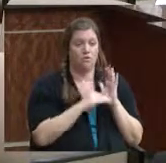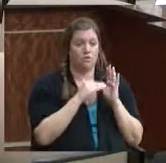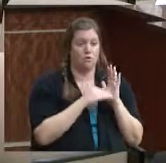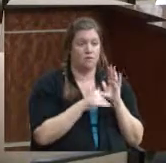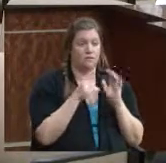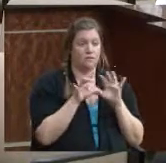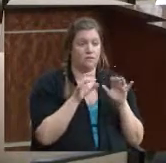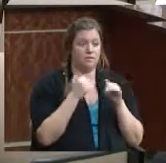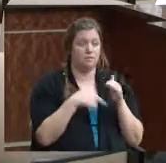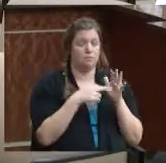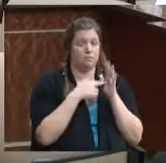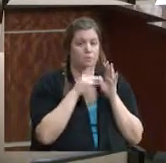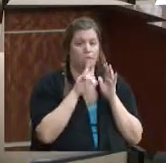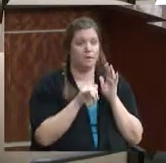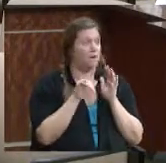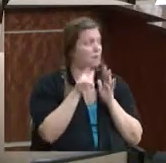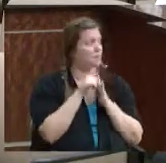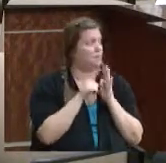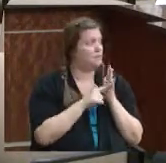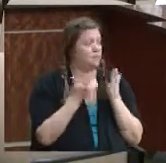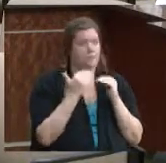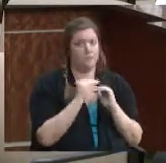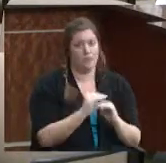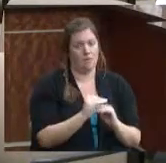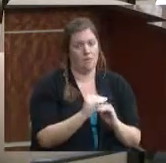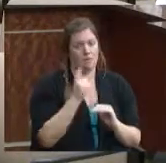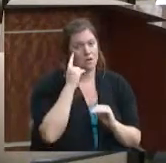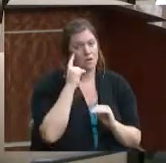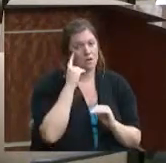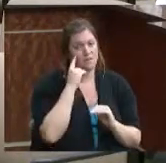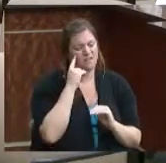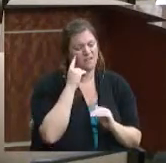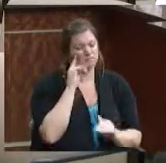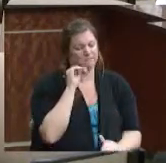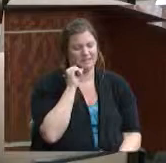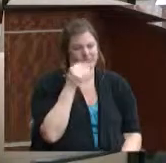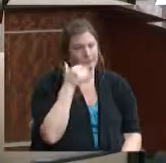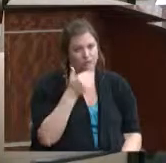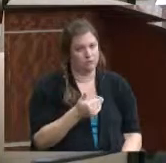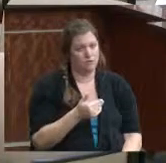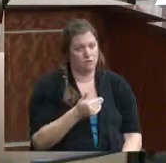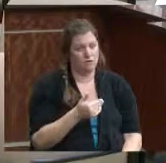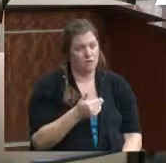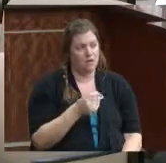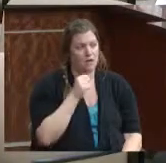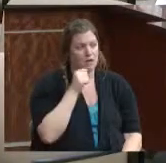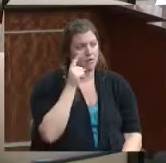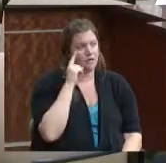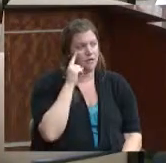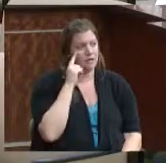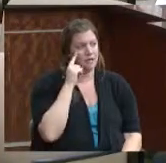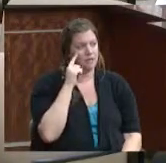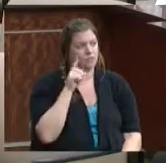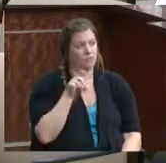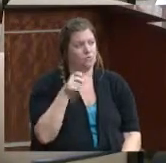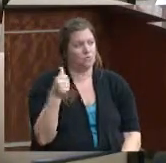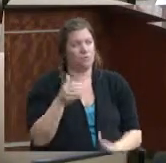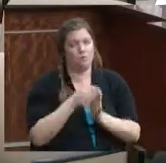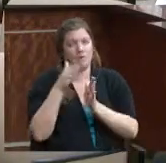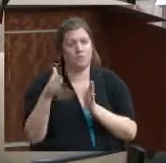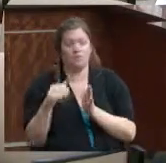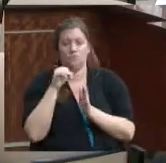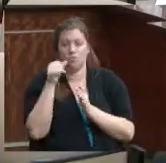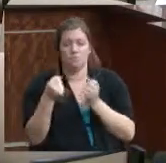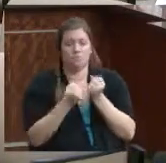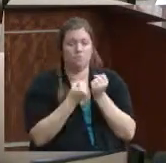what was required by law, but they did the minimum, and I think that's shameful. It's not that I don't or any of my neighbors don't